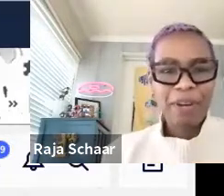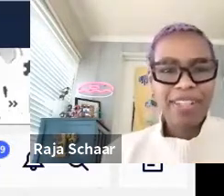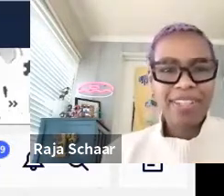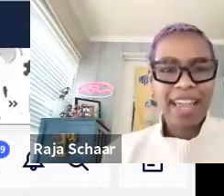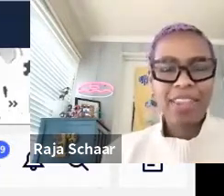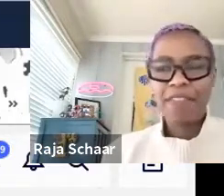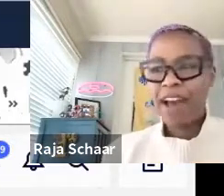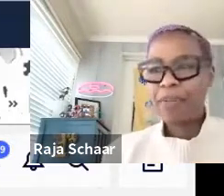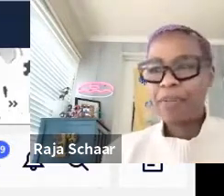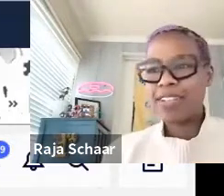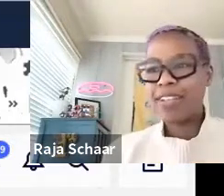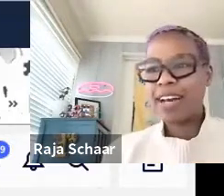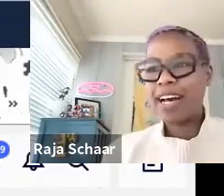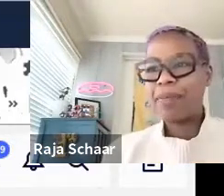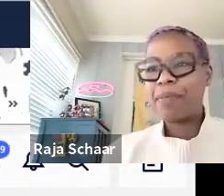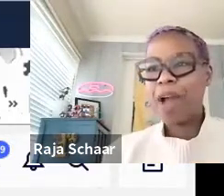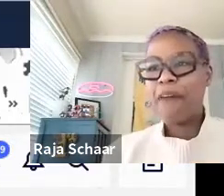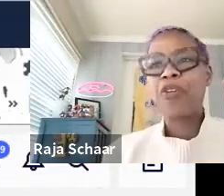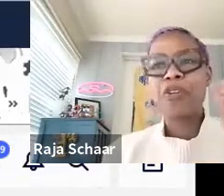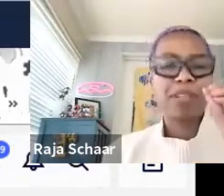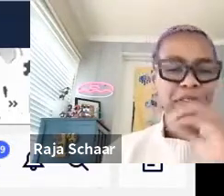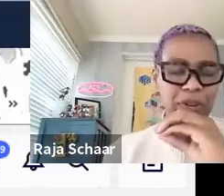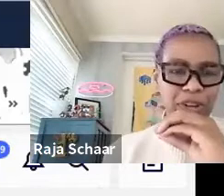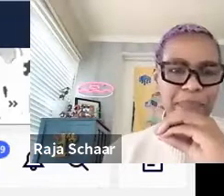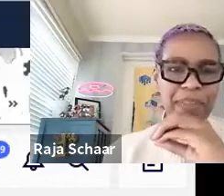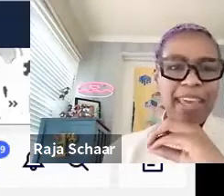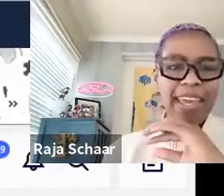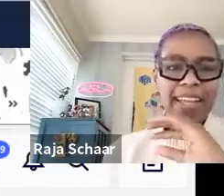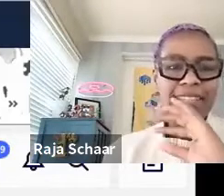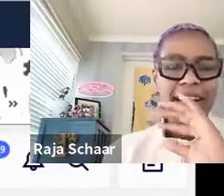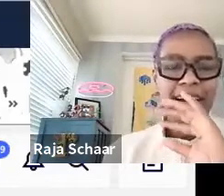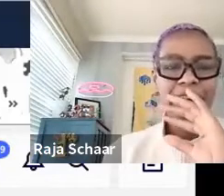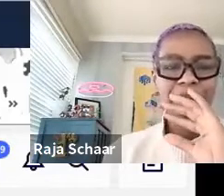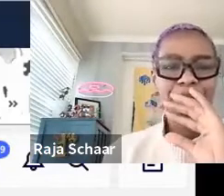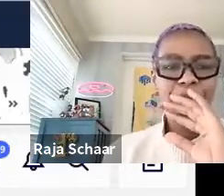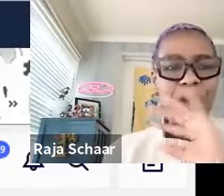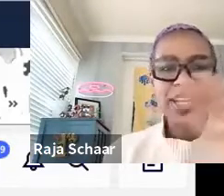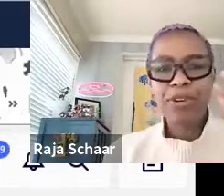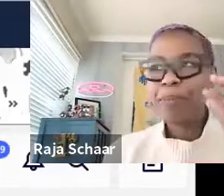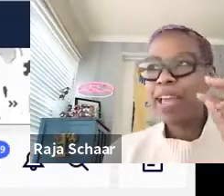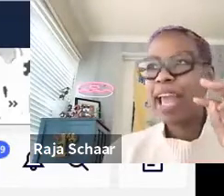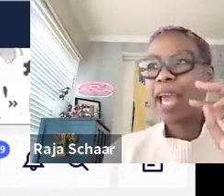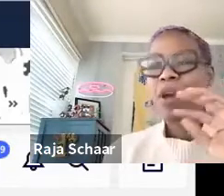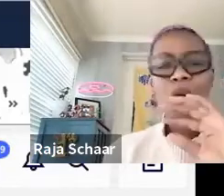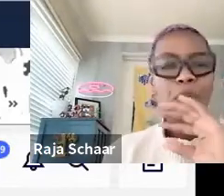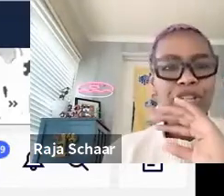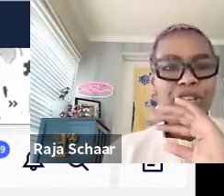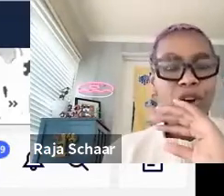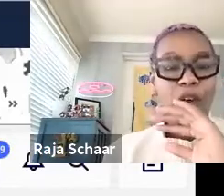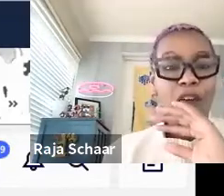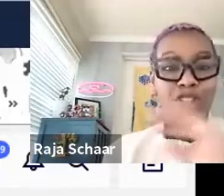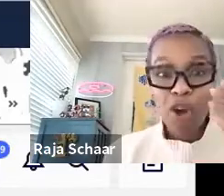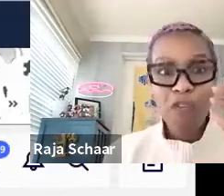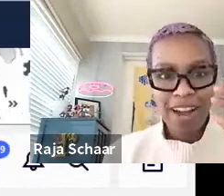Lonnie Brooks and the Fathomers Afro Rhythms of the Future game. It is a brainstorming game, which